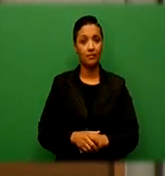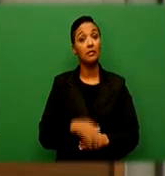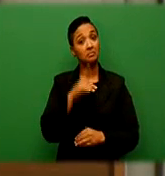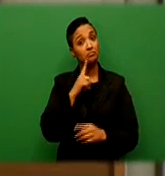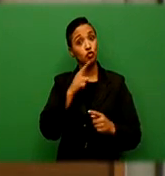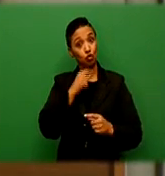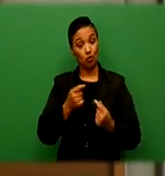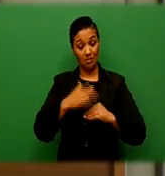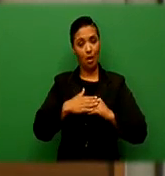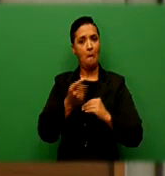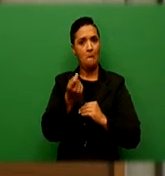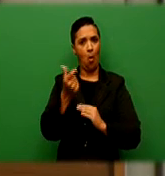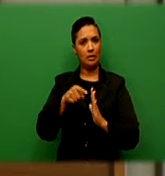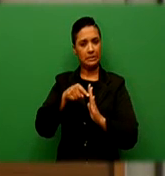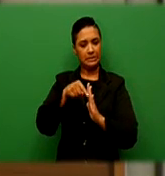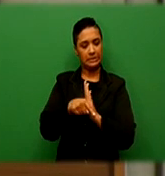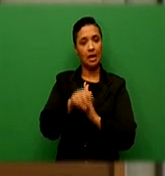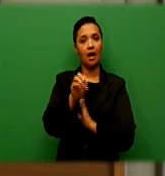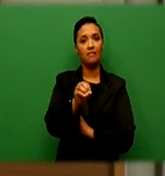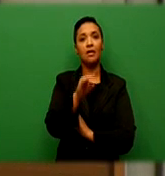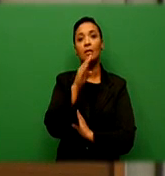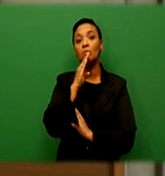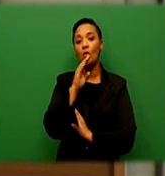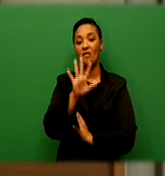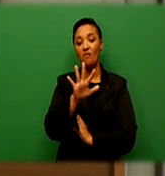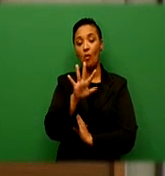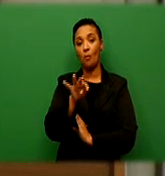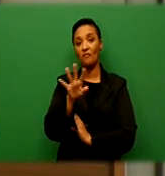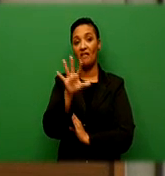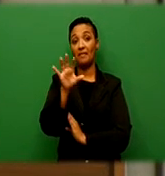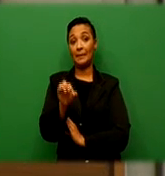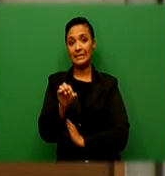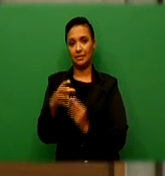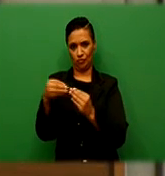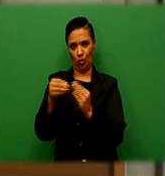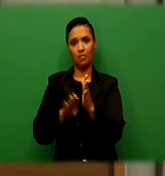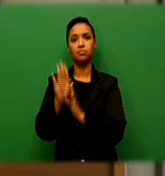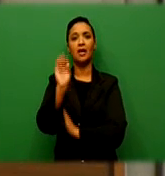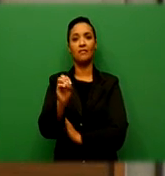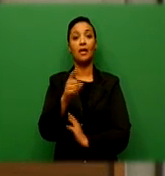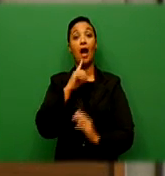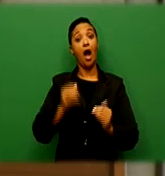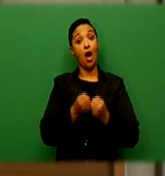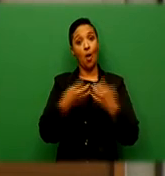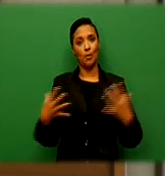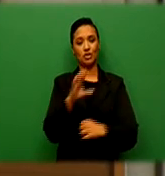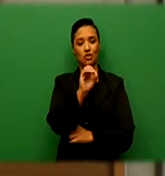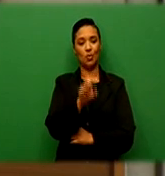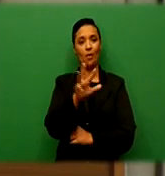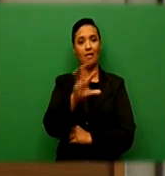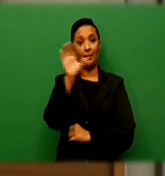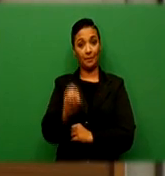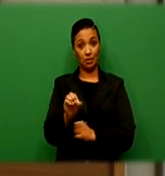has appreciated by 4.5% against the US dollar, by 0.9% against the